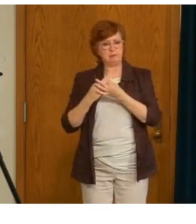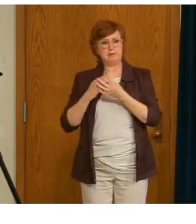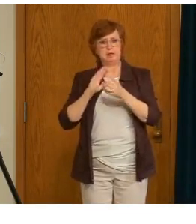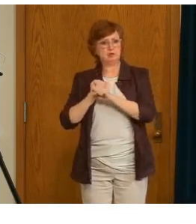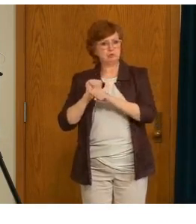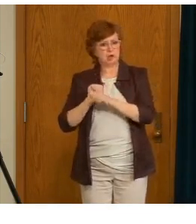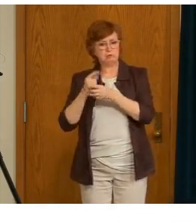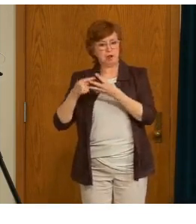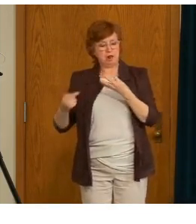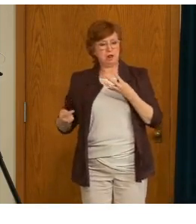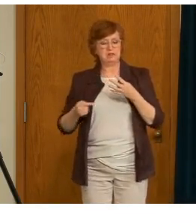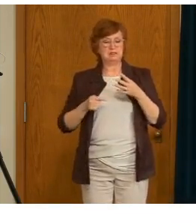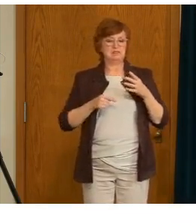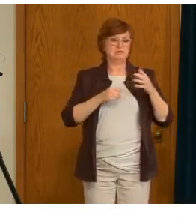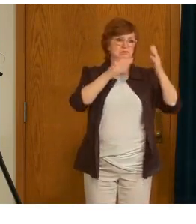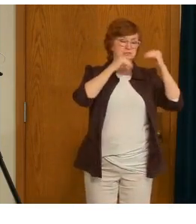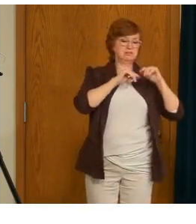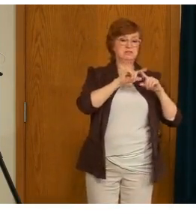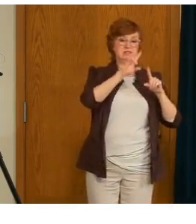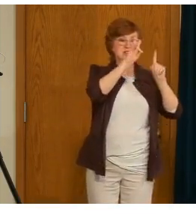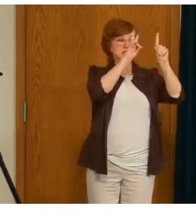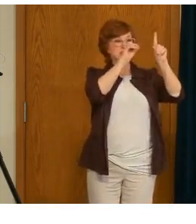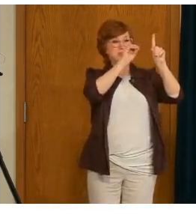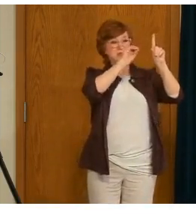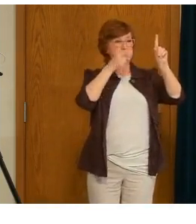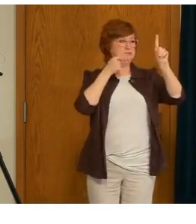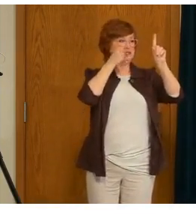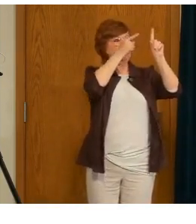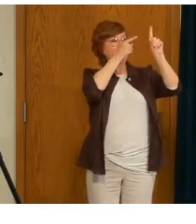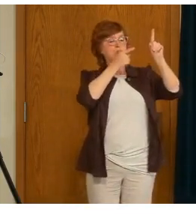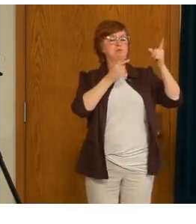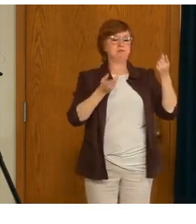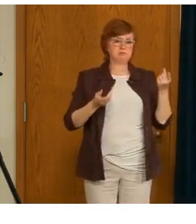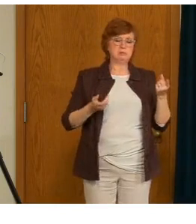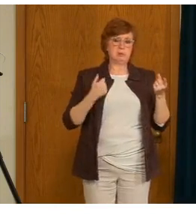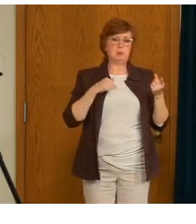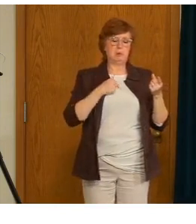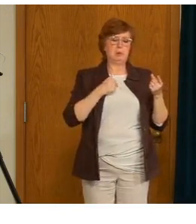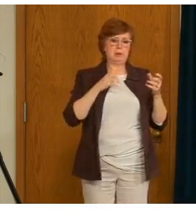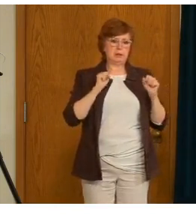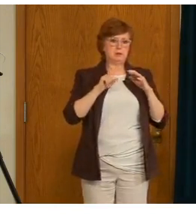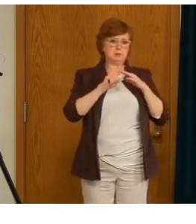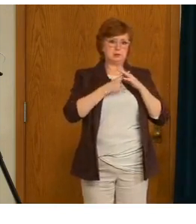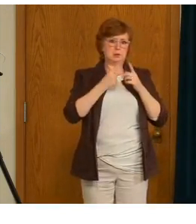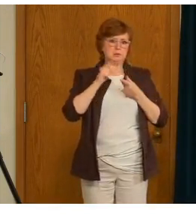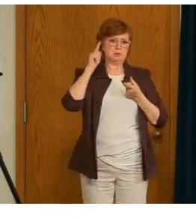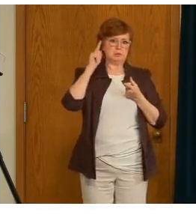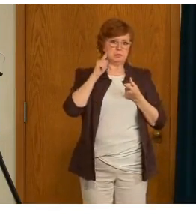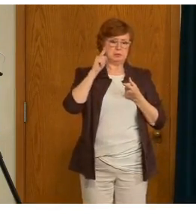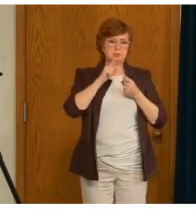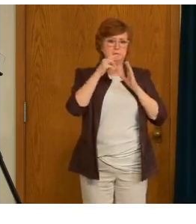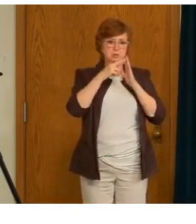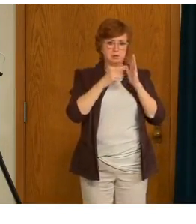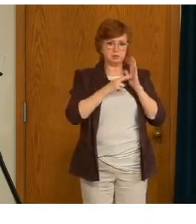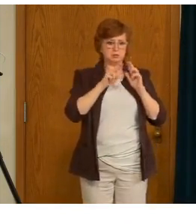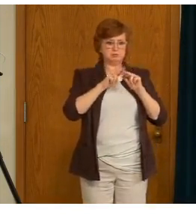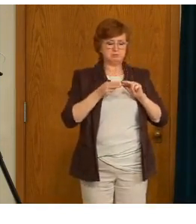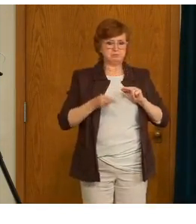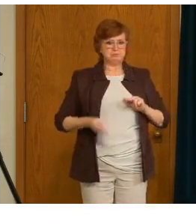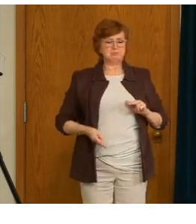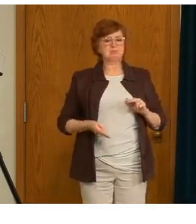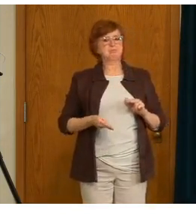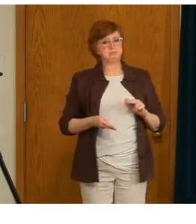70 is the threshold where we wanted to be able to determine when we could start removing some of the restrictions, but that